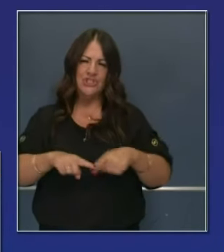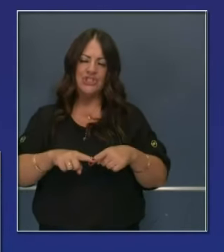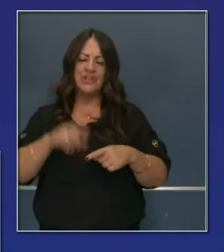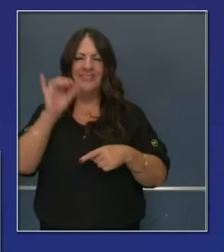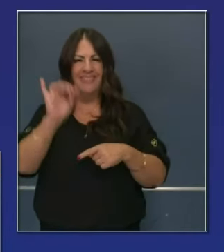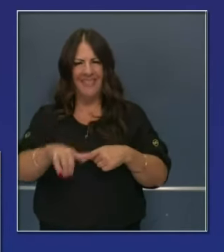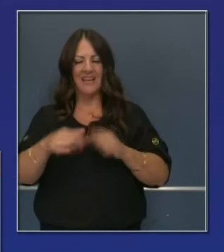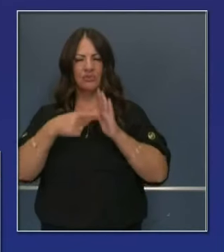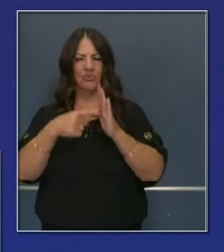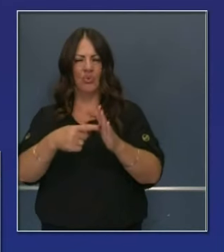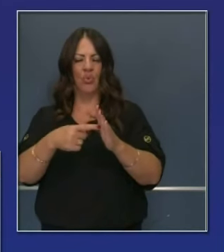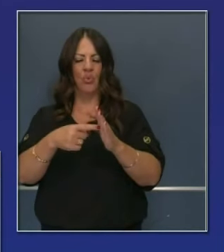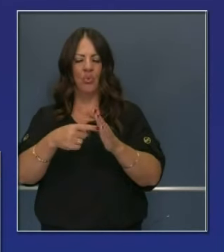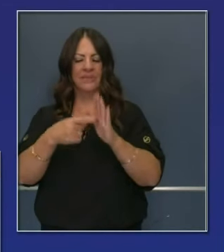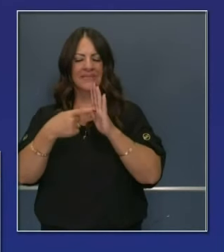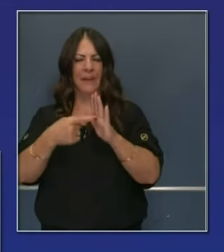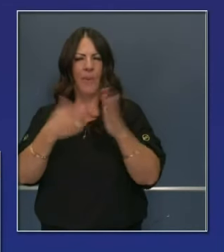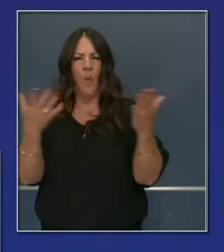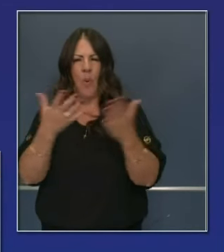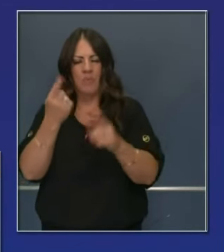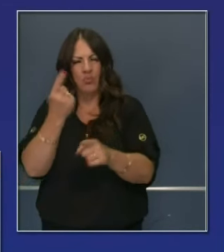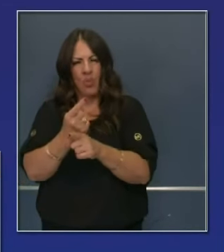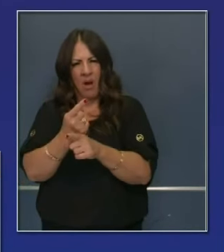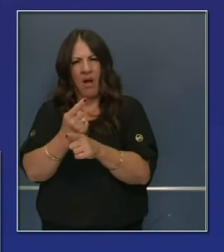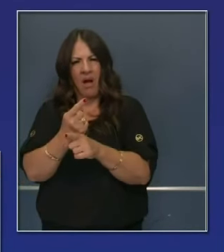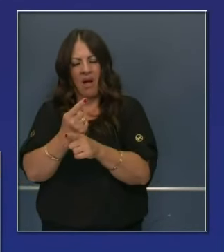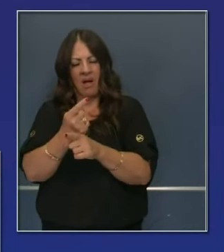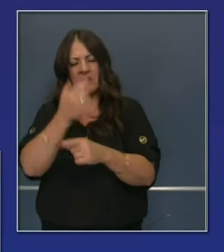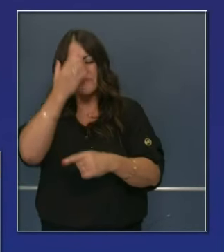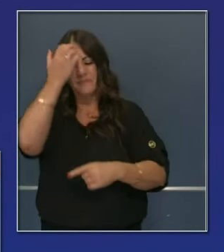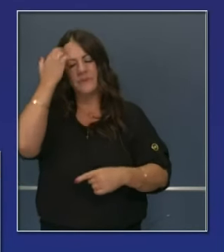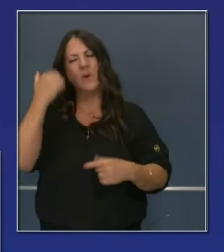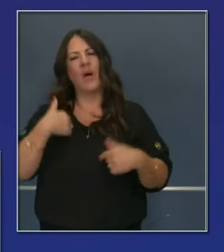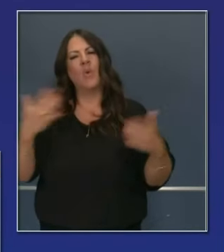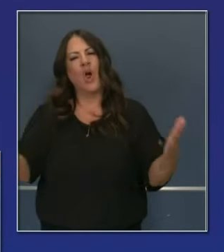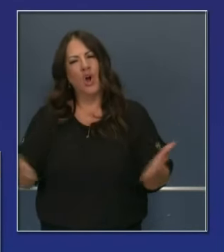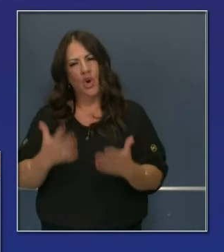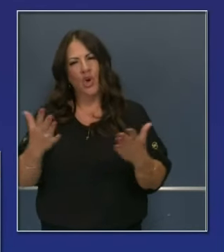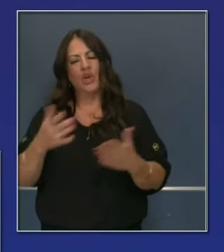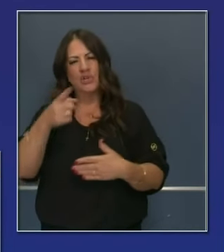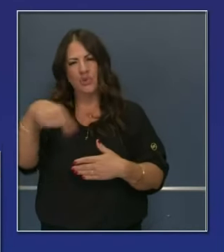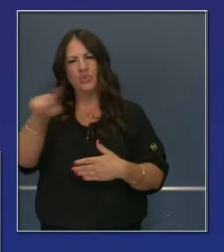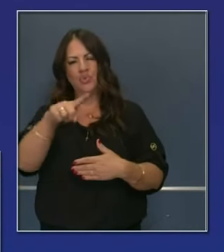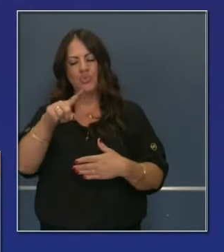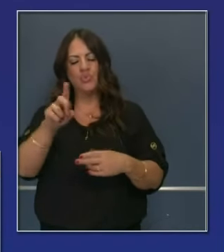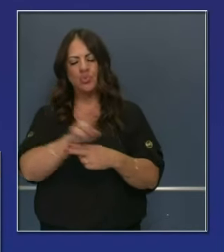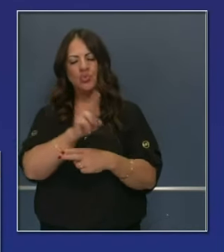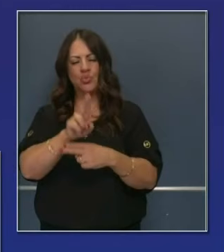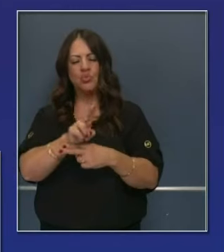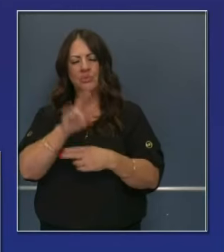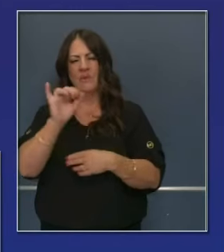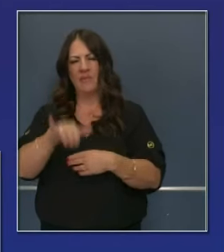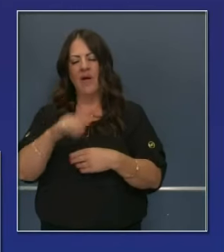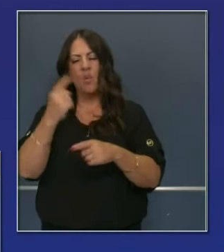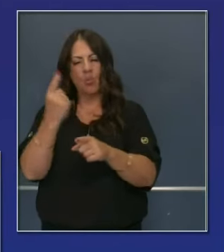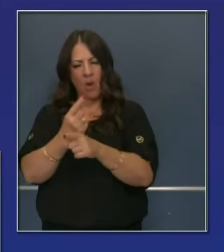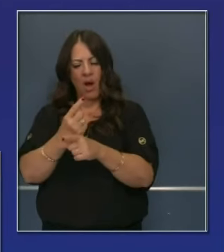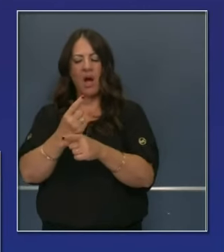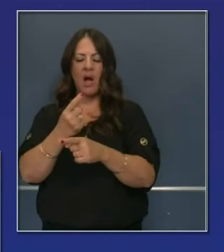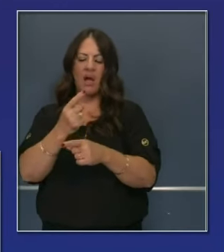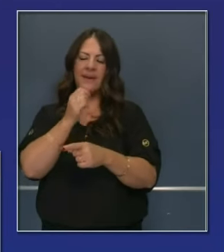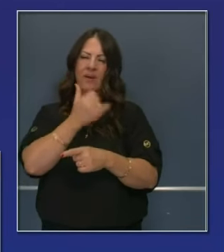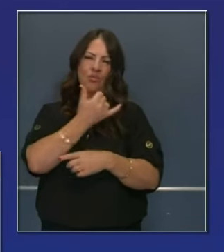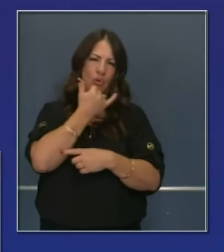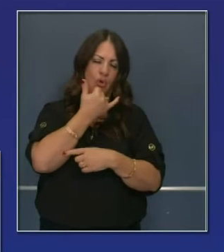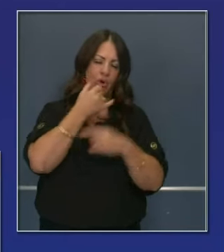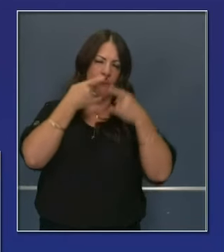back at us in the mirror with the incorrect use, and want to encourage you with that correct use. Well, speaking of encouraging,